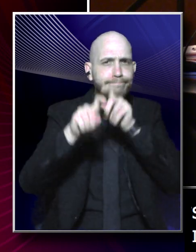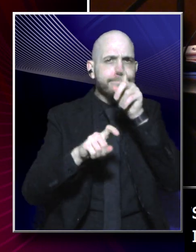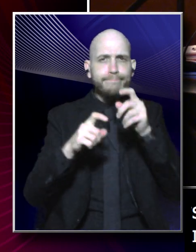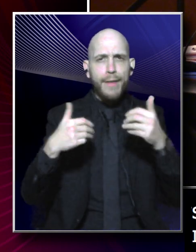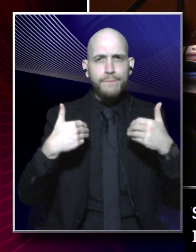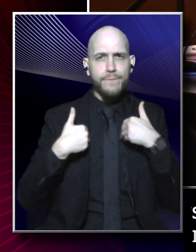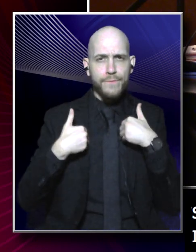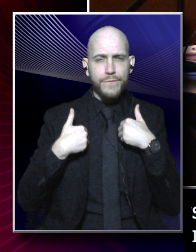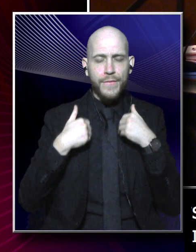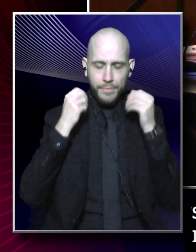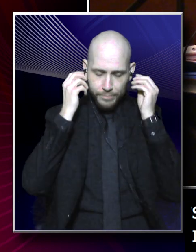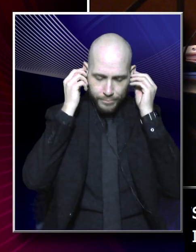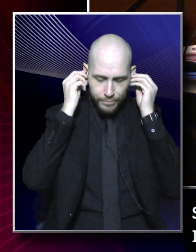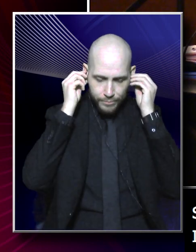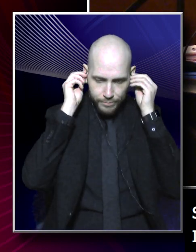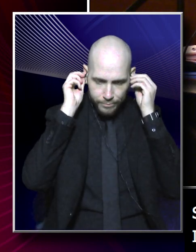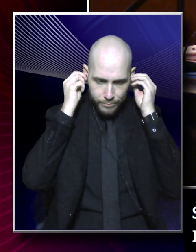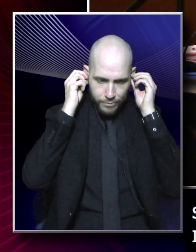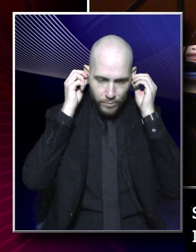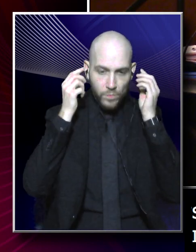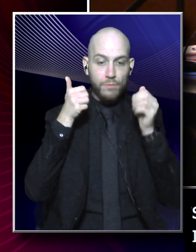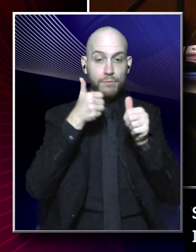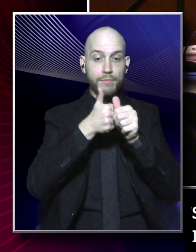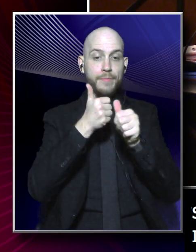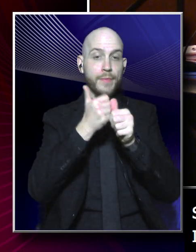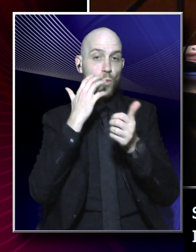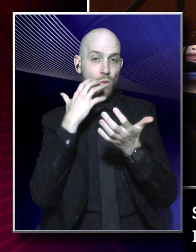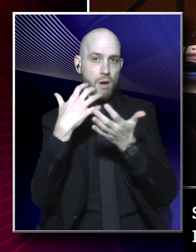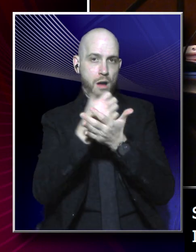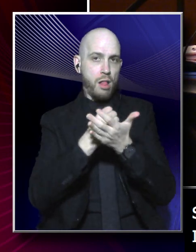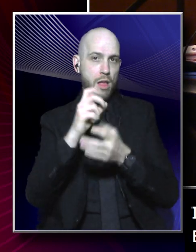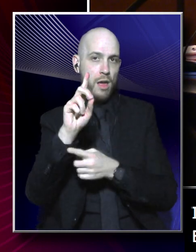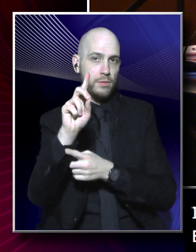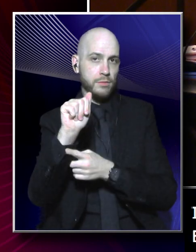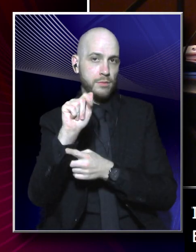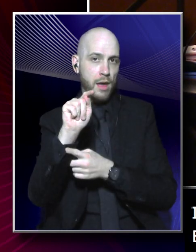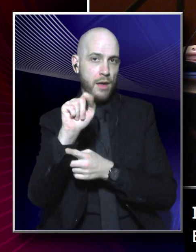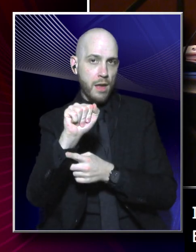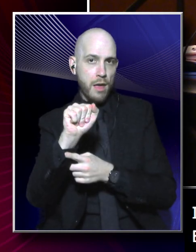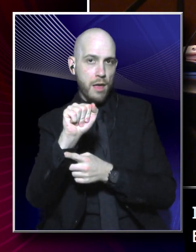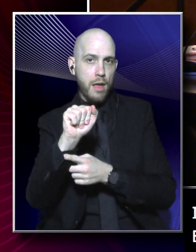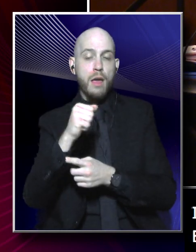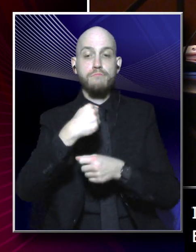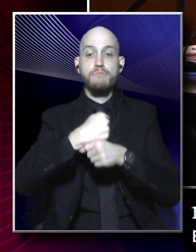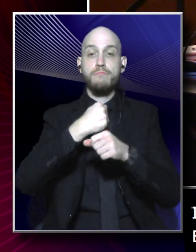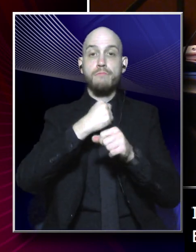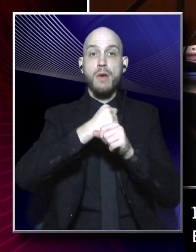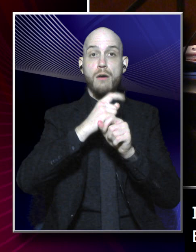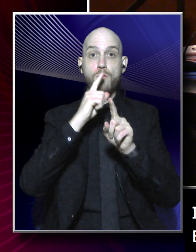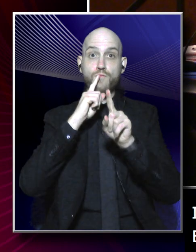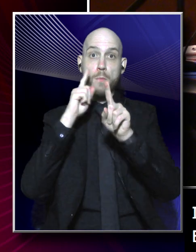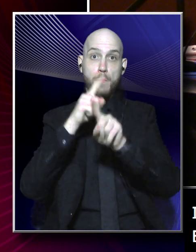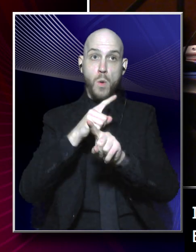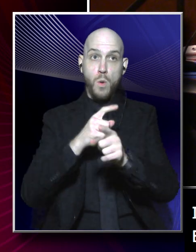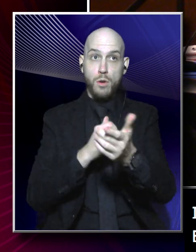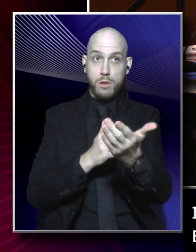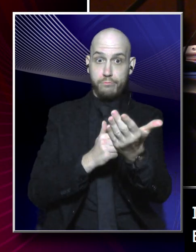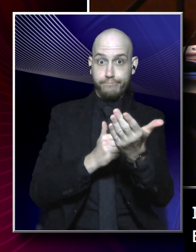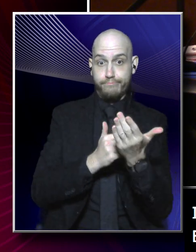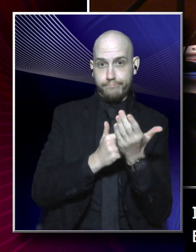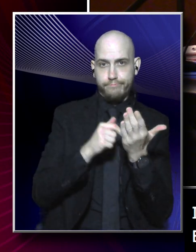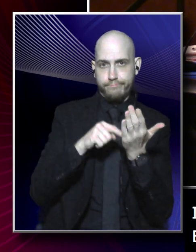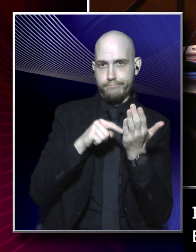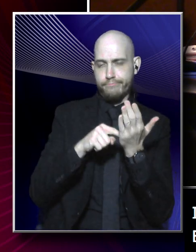put together a report to give back to us with that additional information about possible